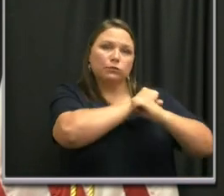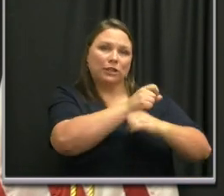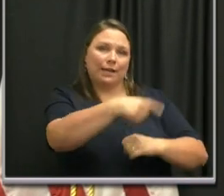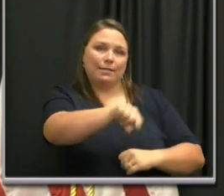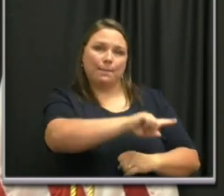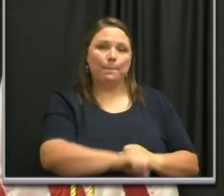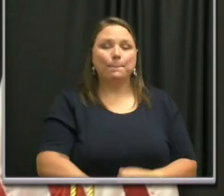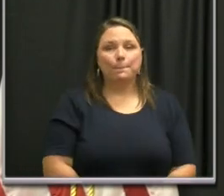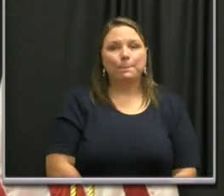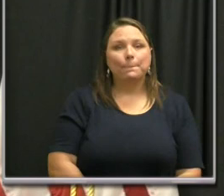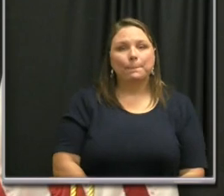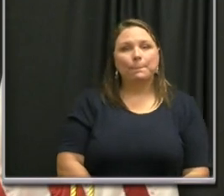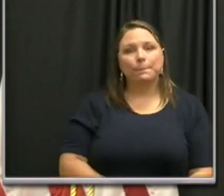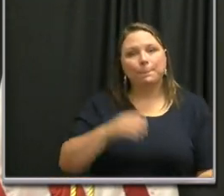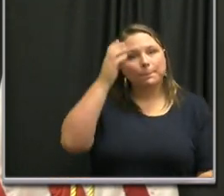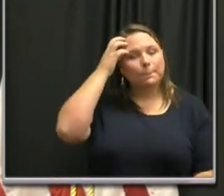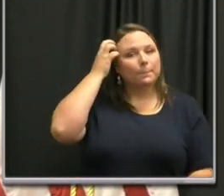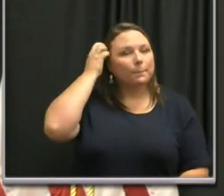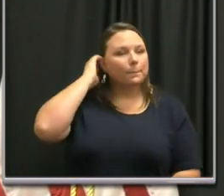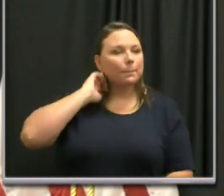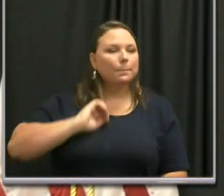them.